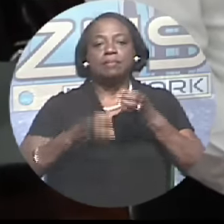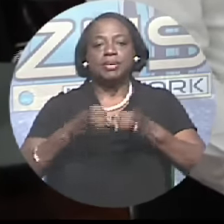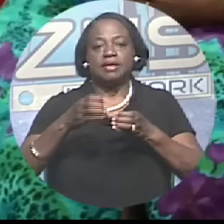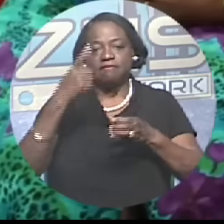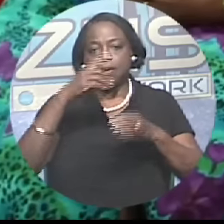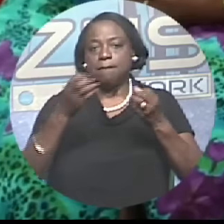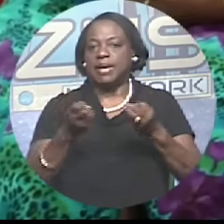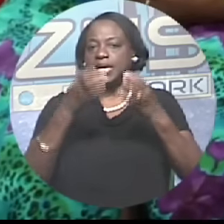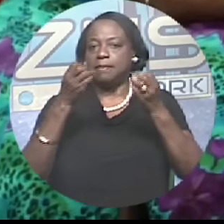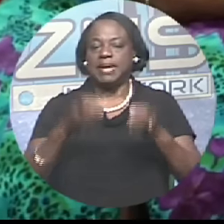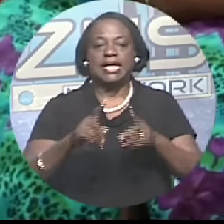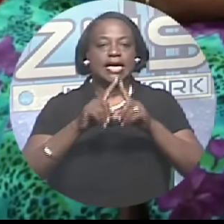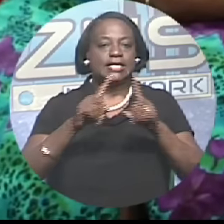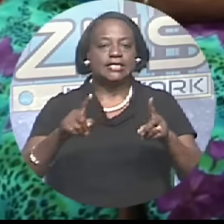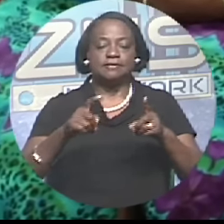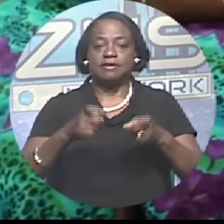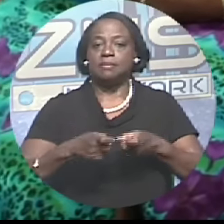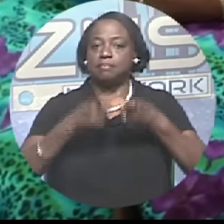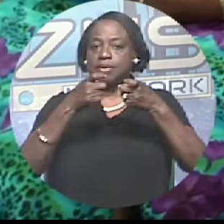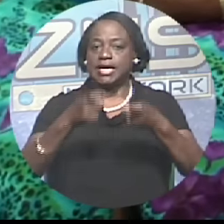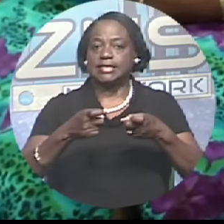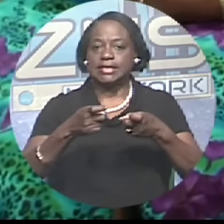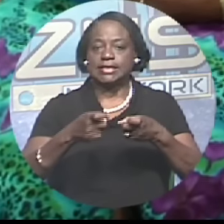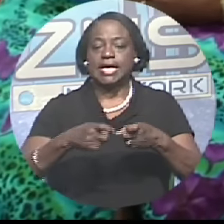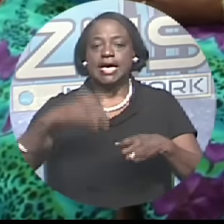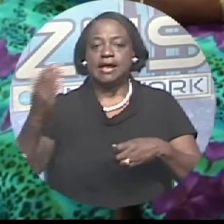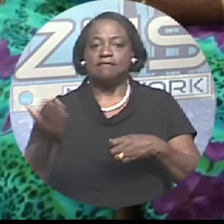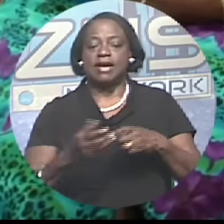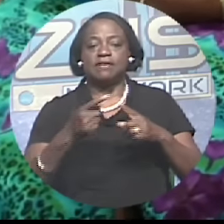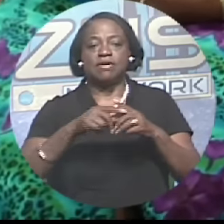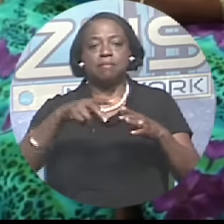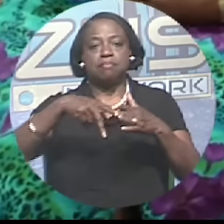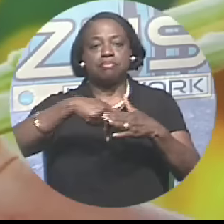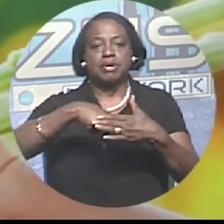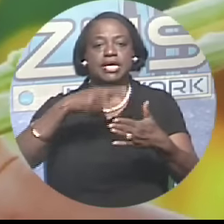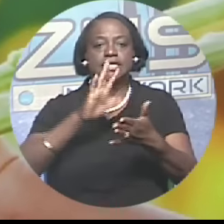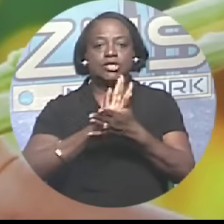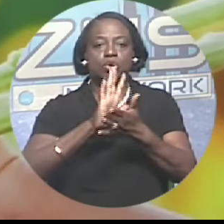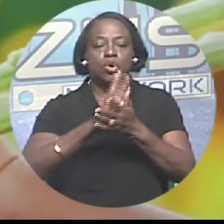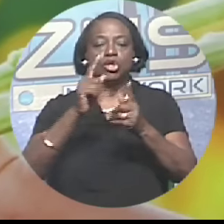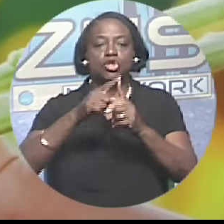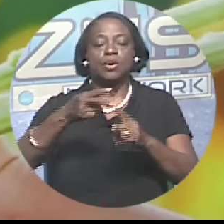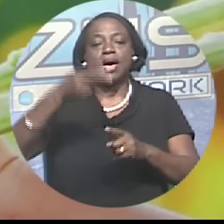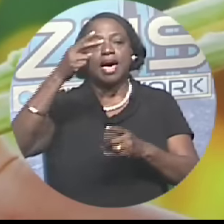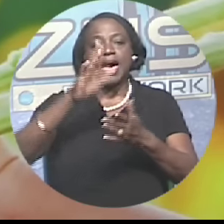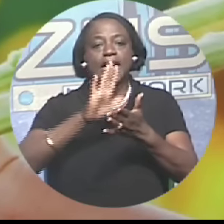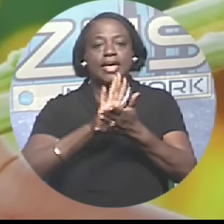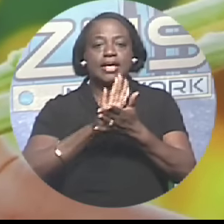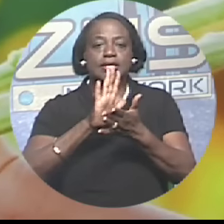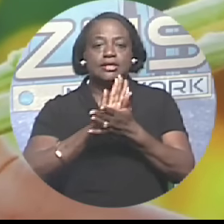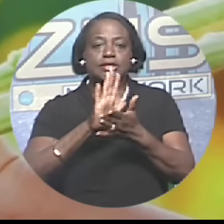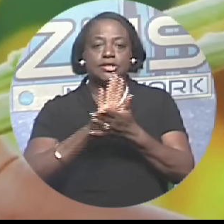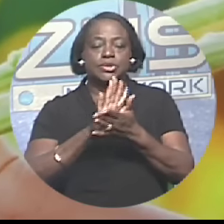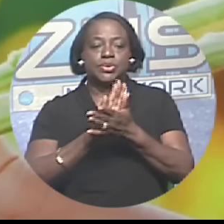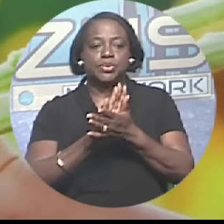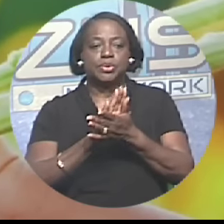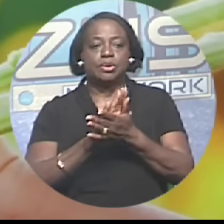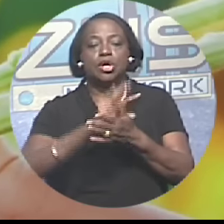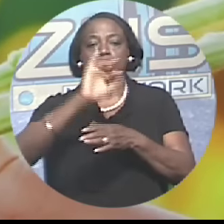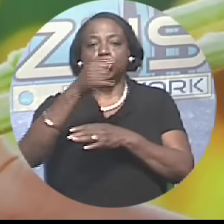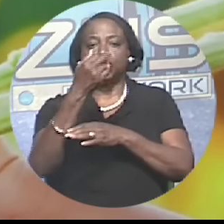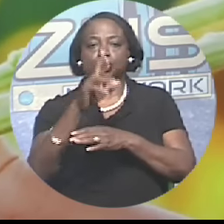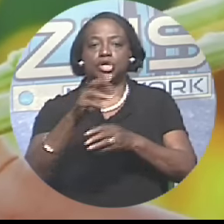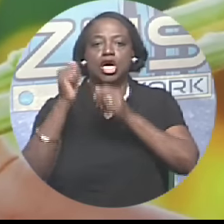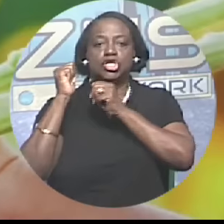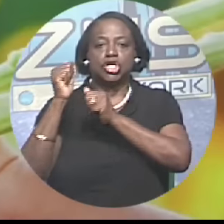tablets. It's open to students from preschool up to high school, and winners will be announced over the course of the season. Junior junkanoo